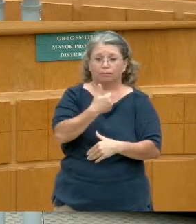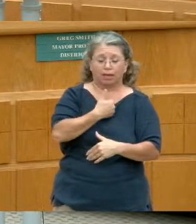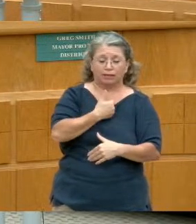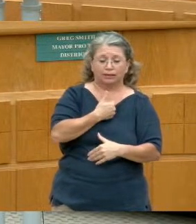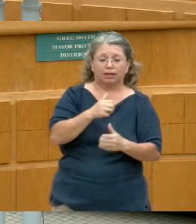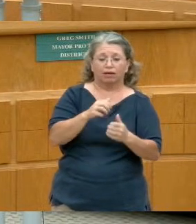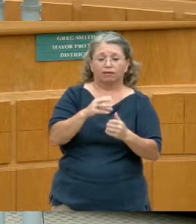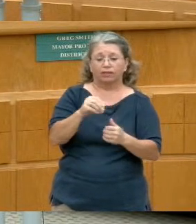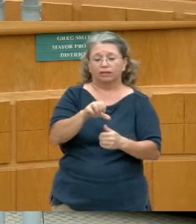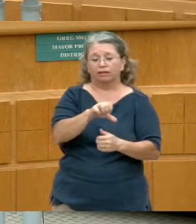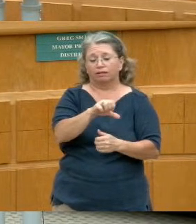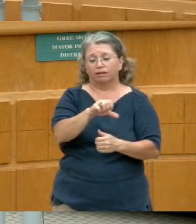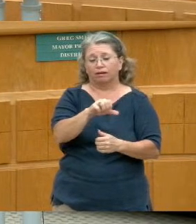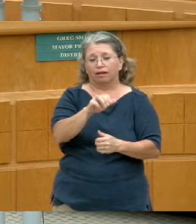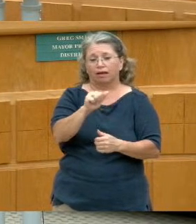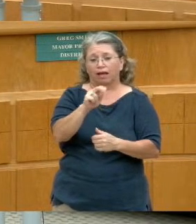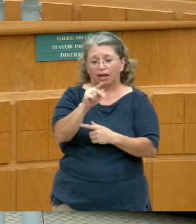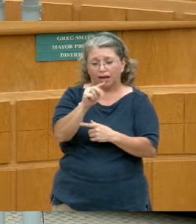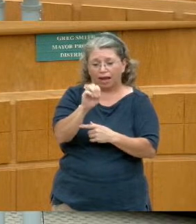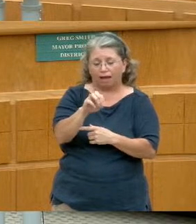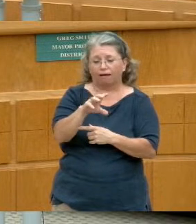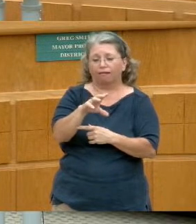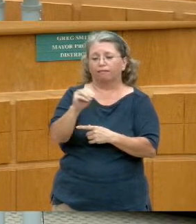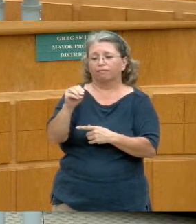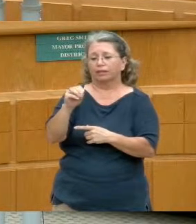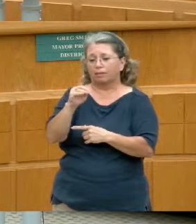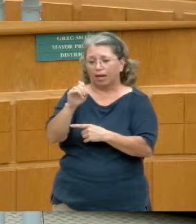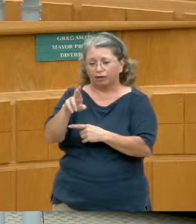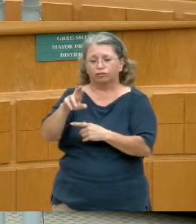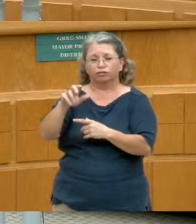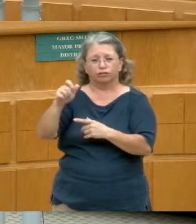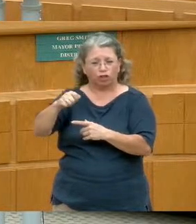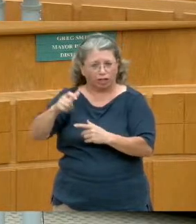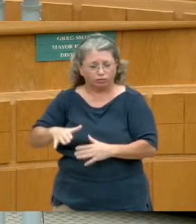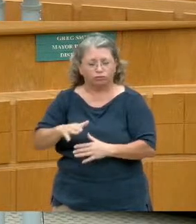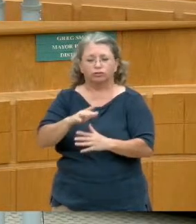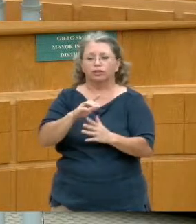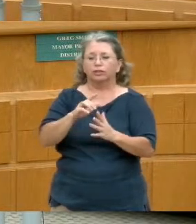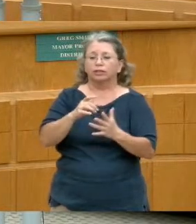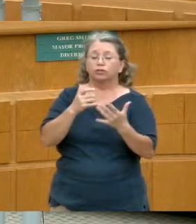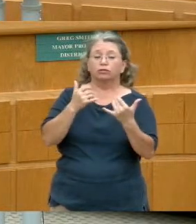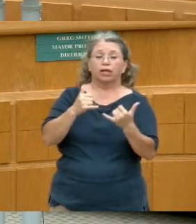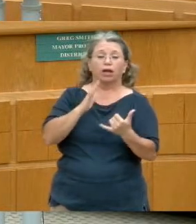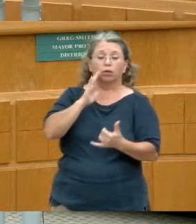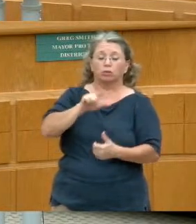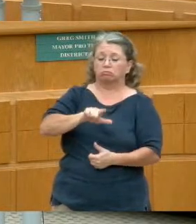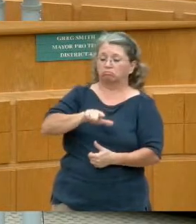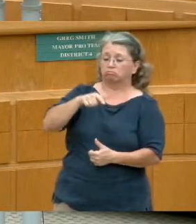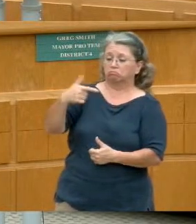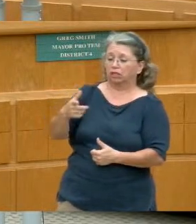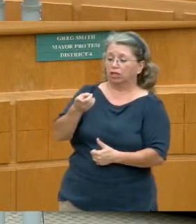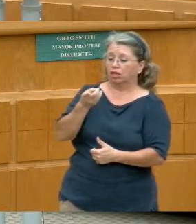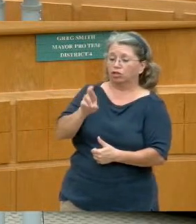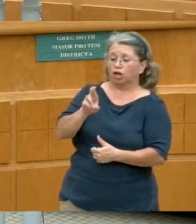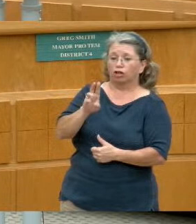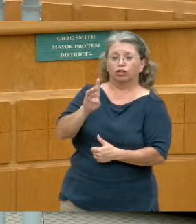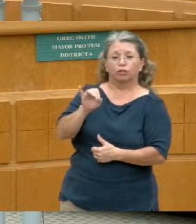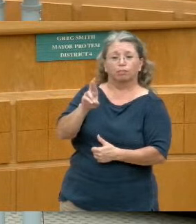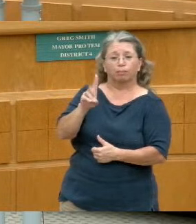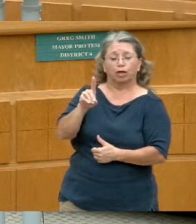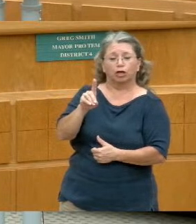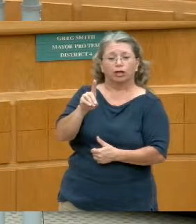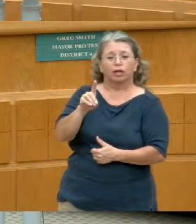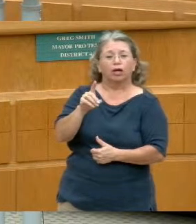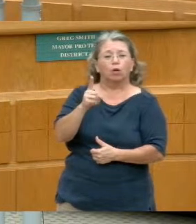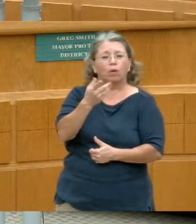officials I talked about, and Annette Rodriguez as well. And so with that, we're going to turn it over to Dr. Bird. One thing we started last week is those folks, and we appreciate